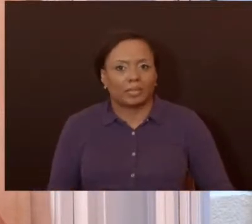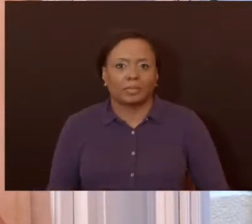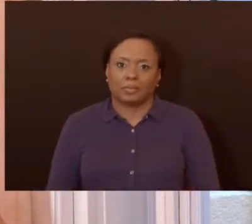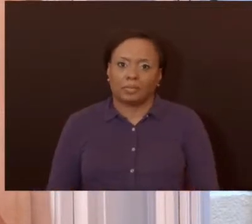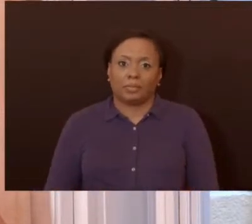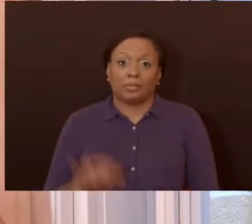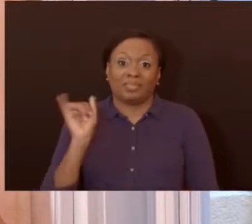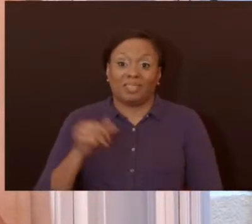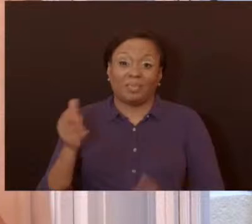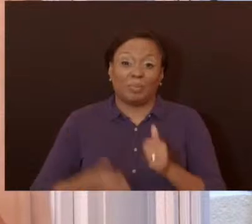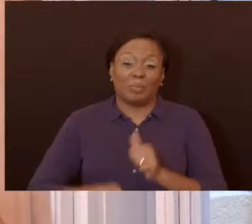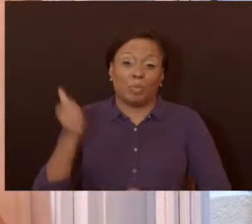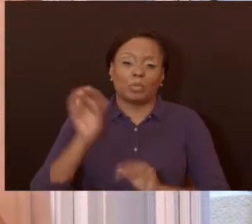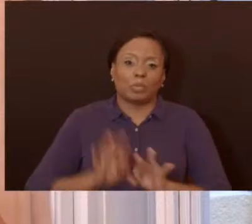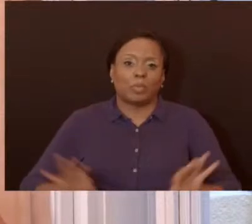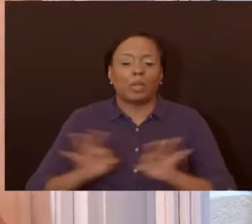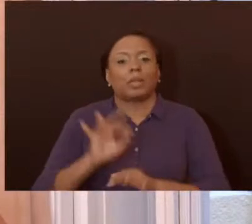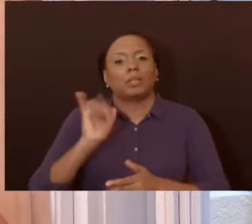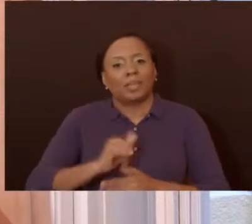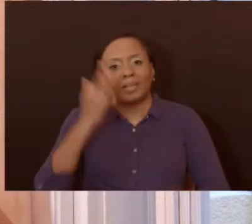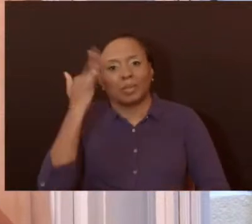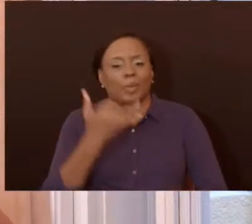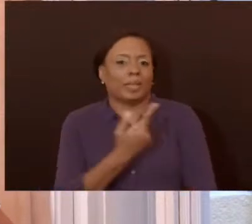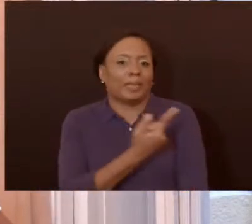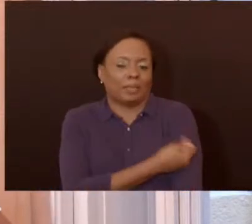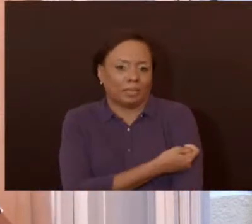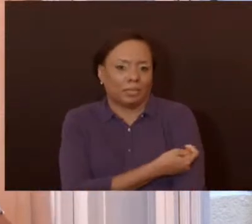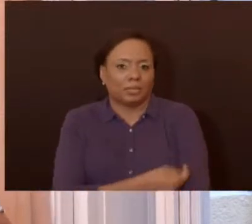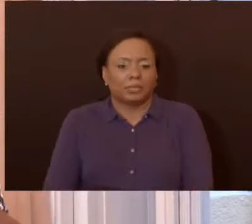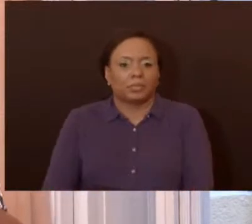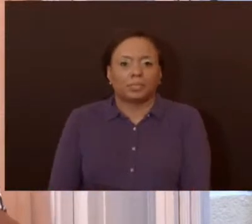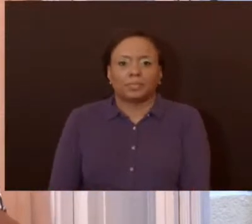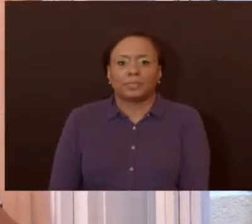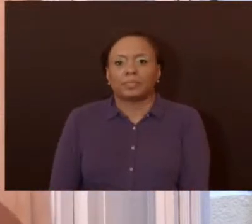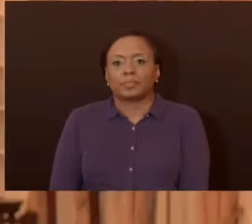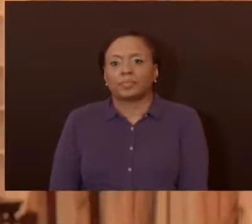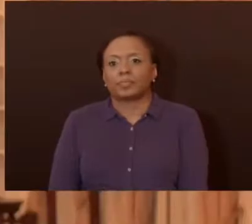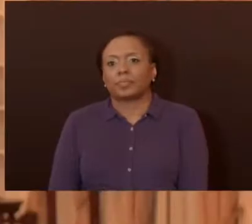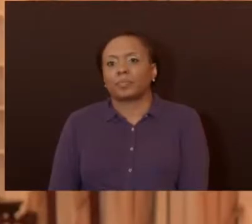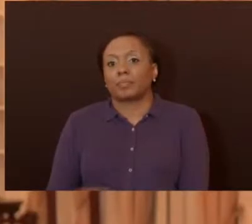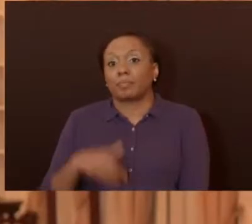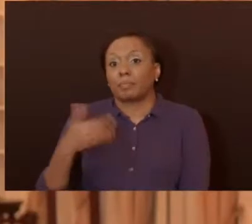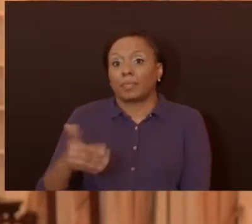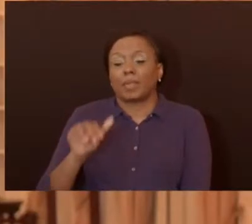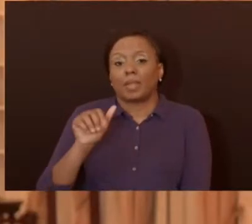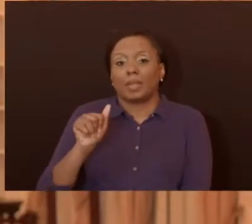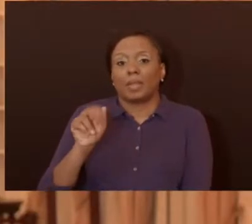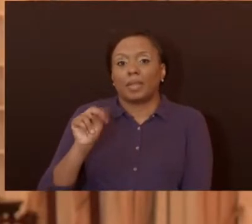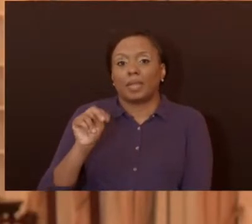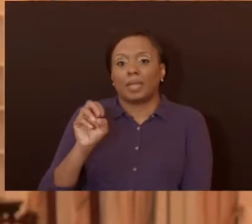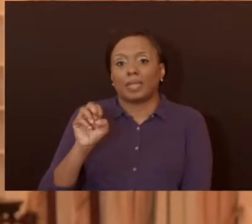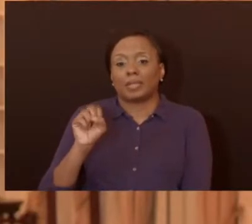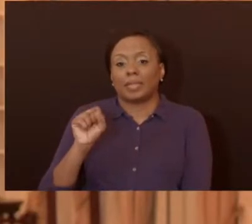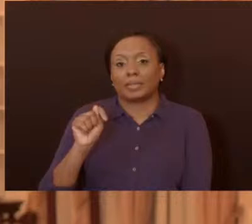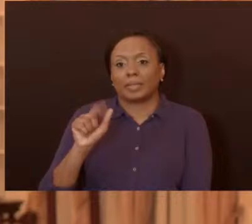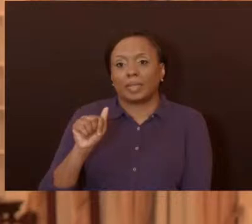main thing that the vaccine is supposed to prevent from happening. Ernesto?